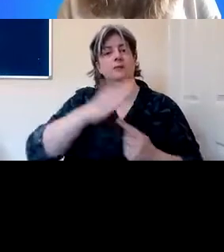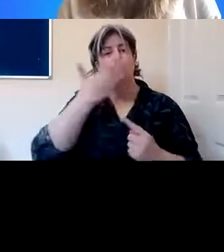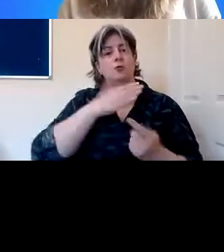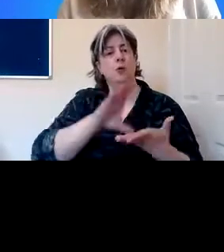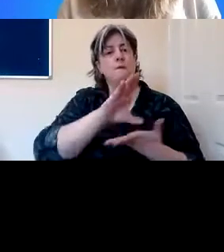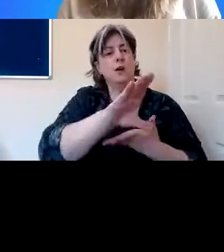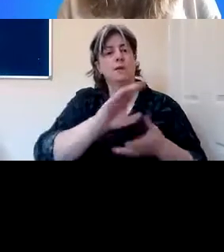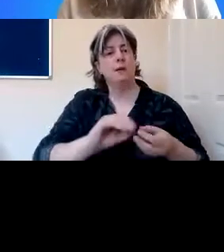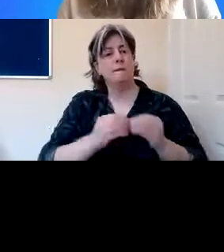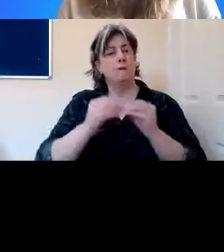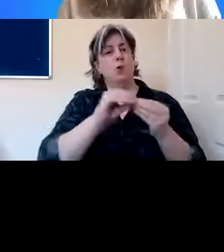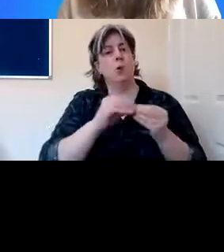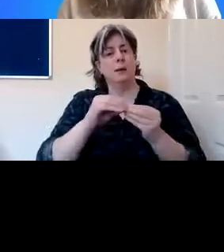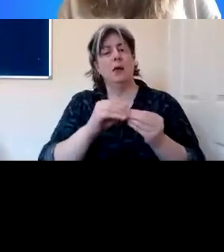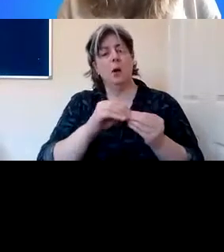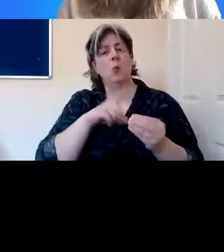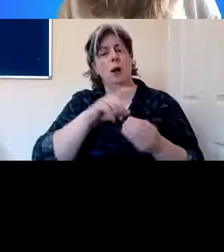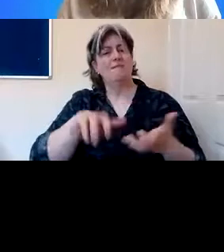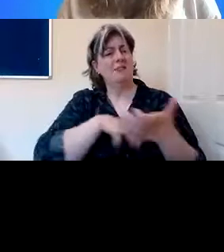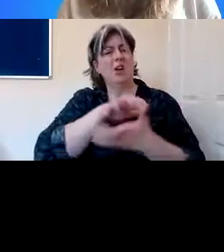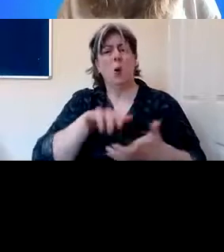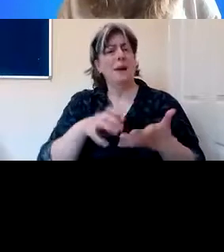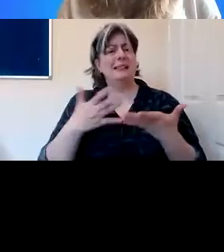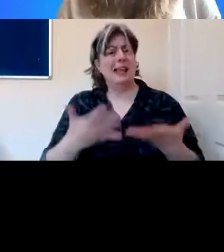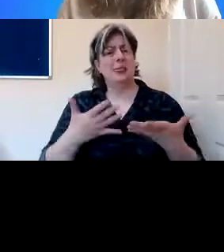the complexity of school funding in Wales, as